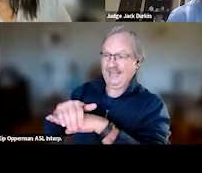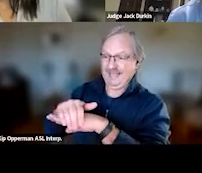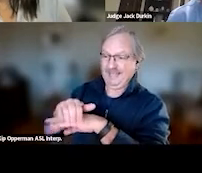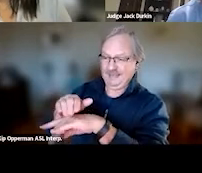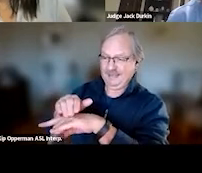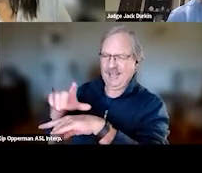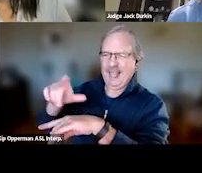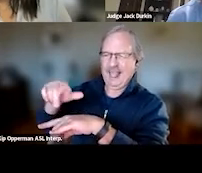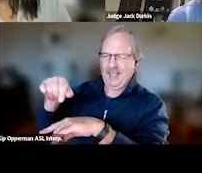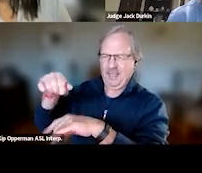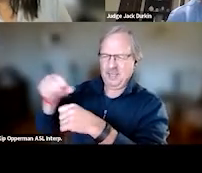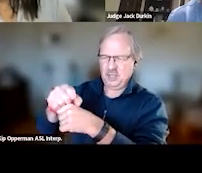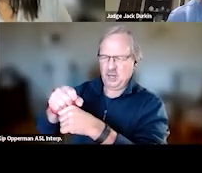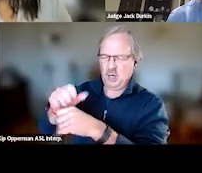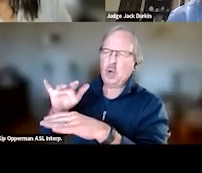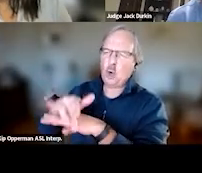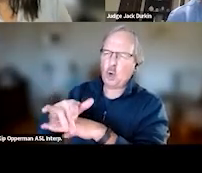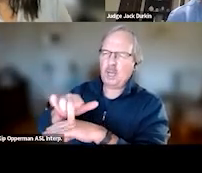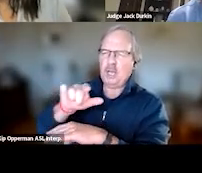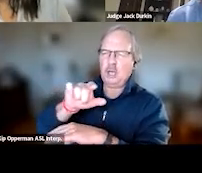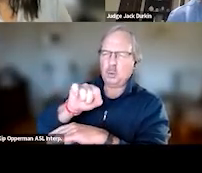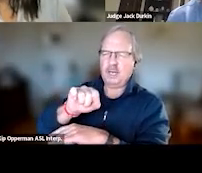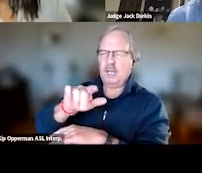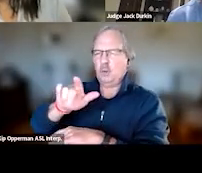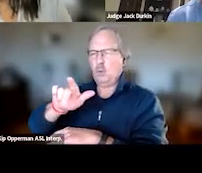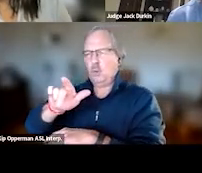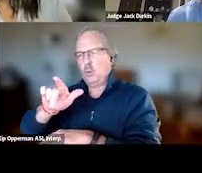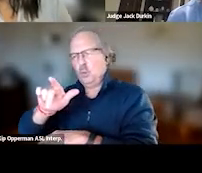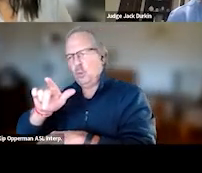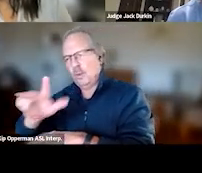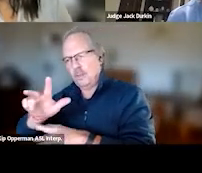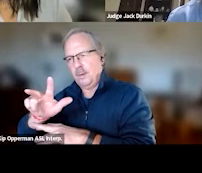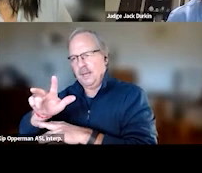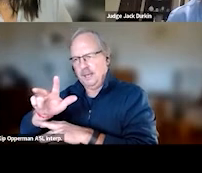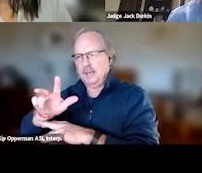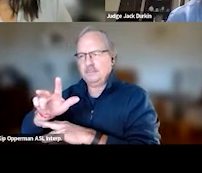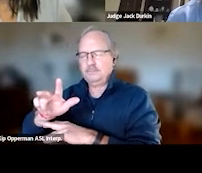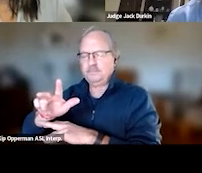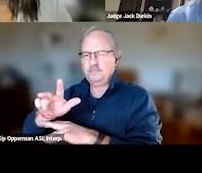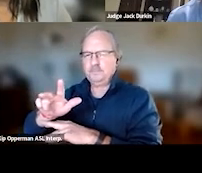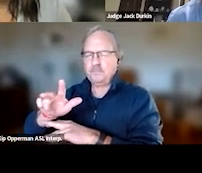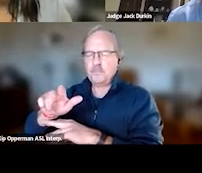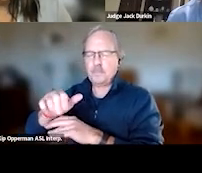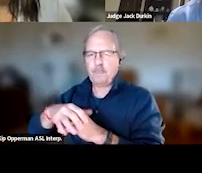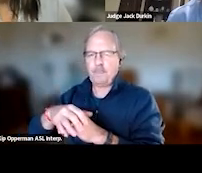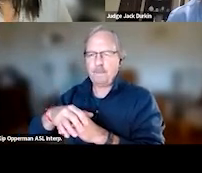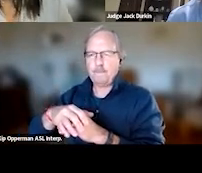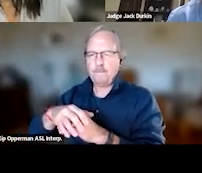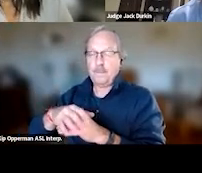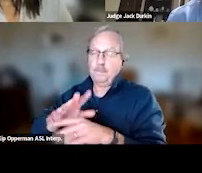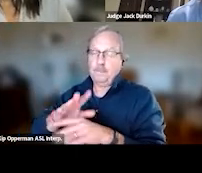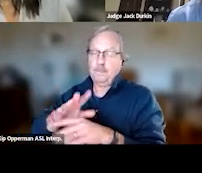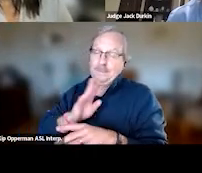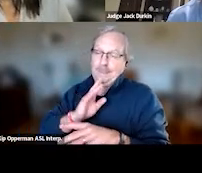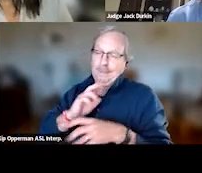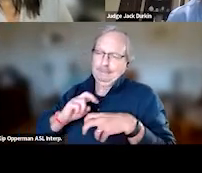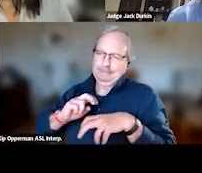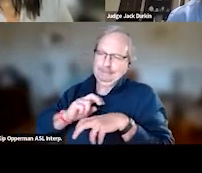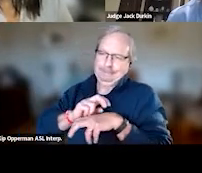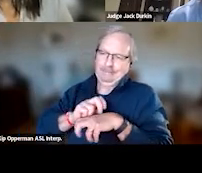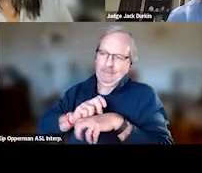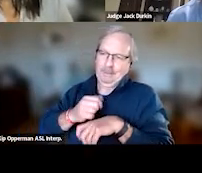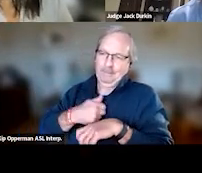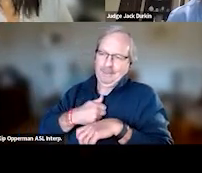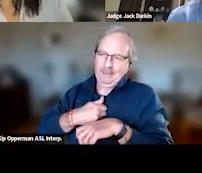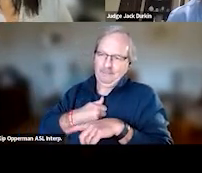early 2023. But it really is, I think, you know, speaking selfishly,